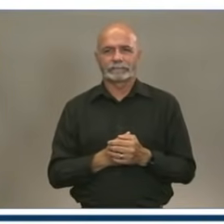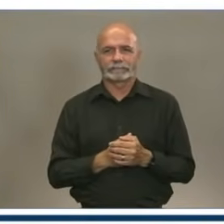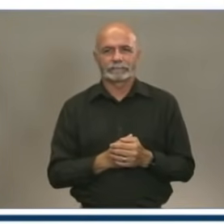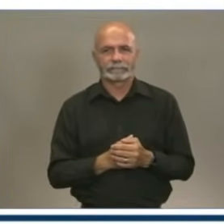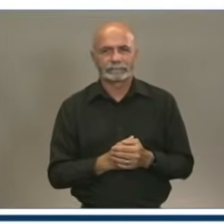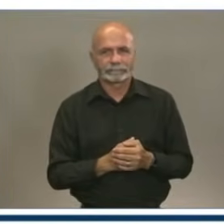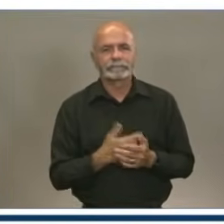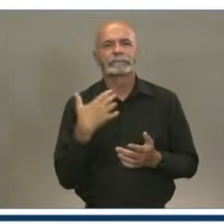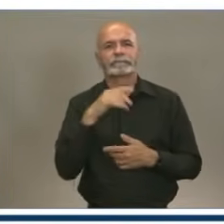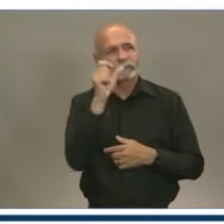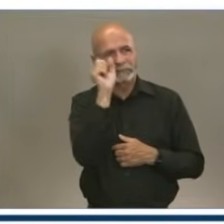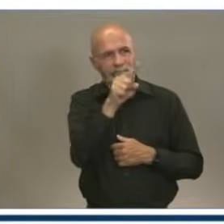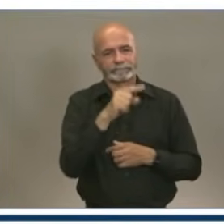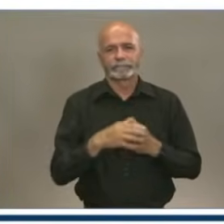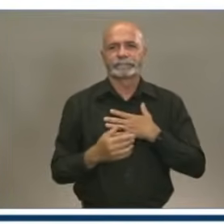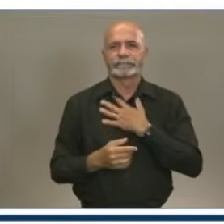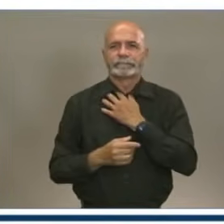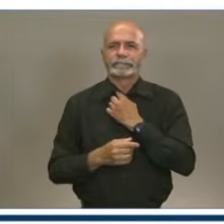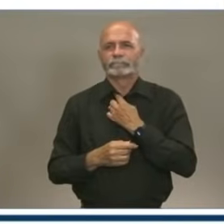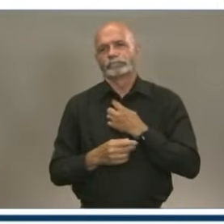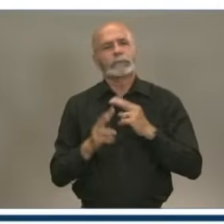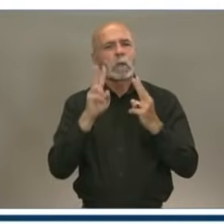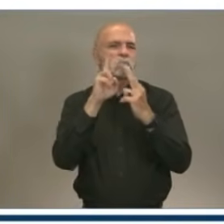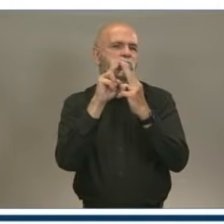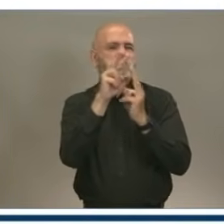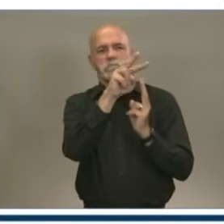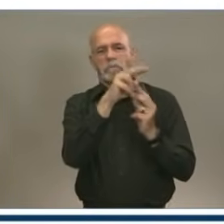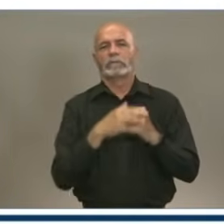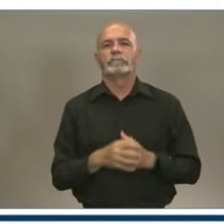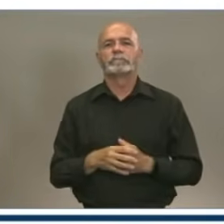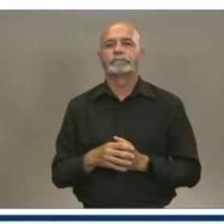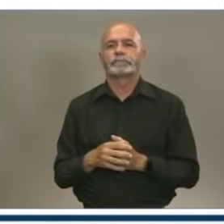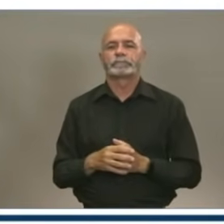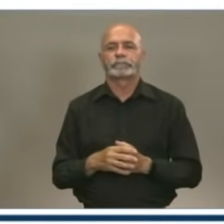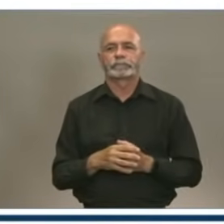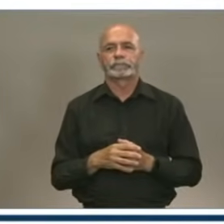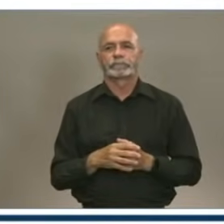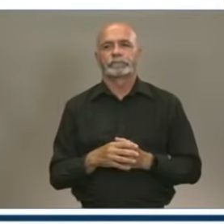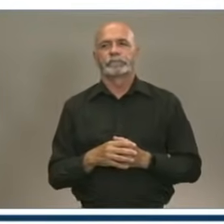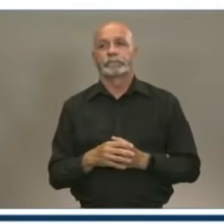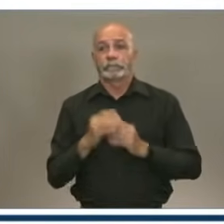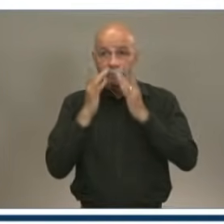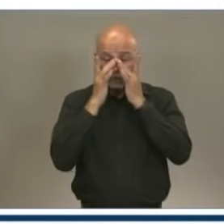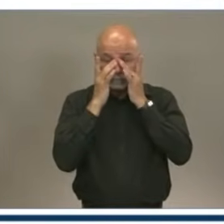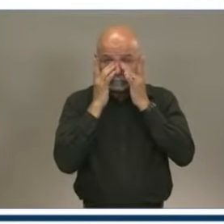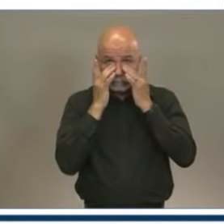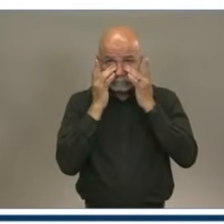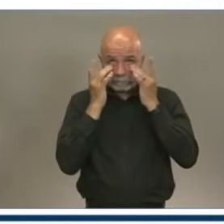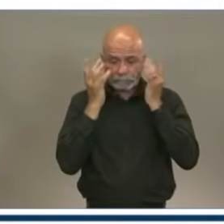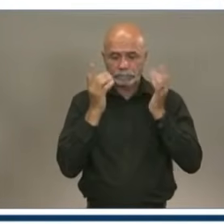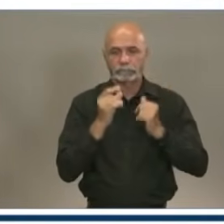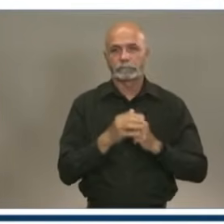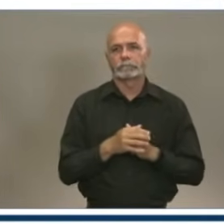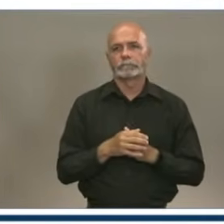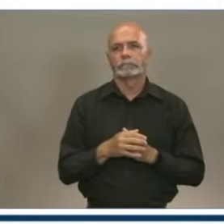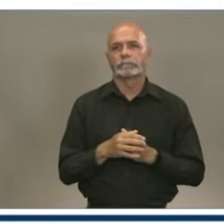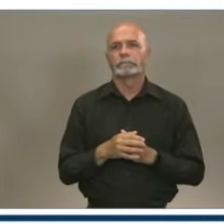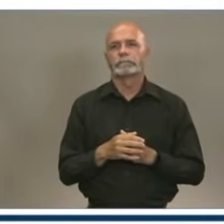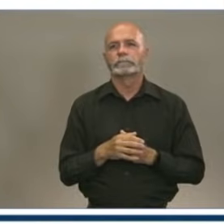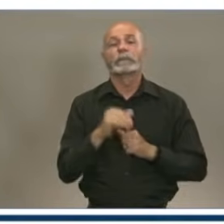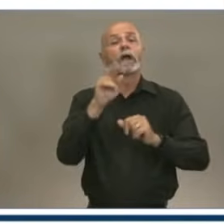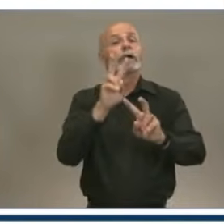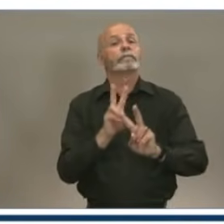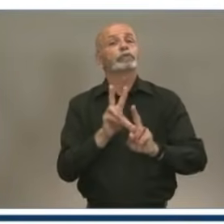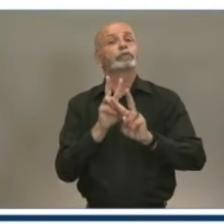for, I guess, either Dr. Strang or the Premier. The Funeral Service Association of Nova Scotia